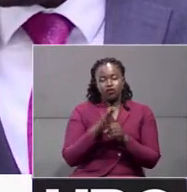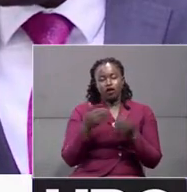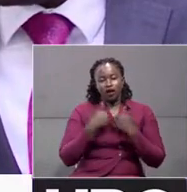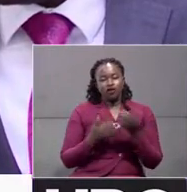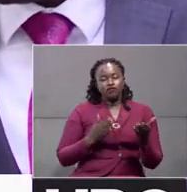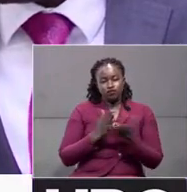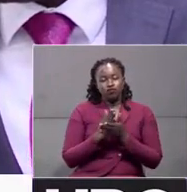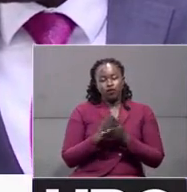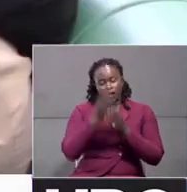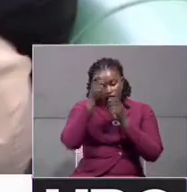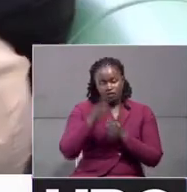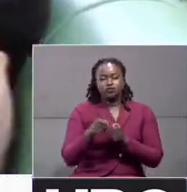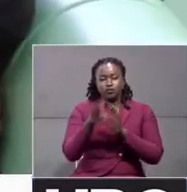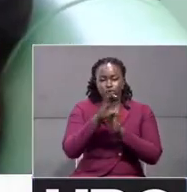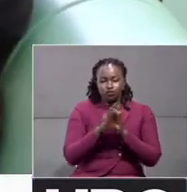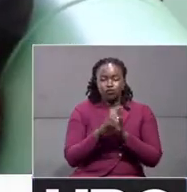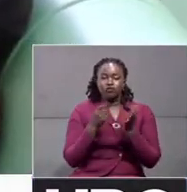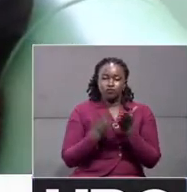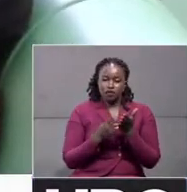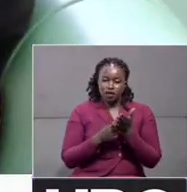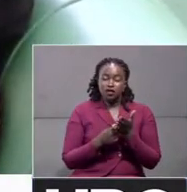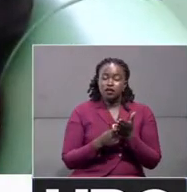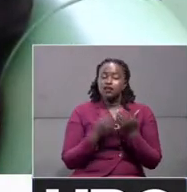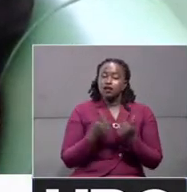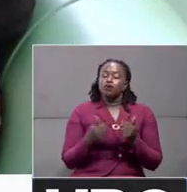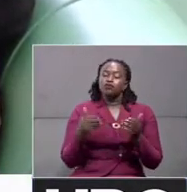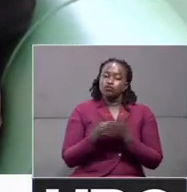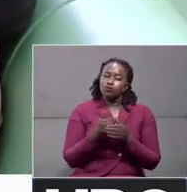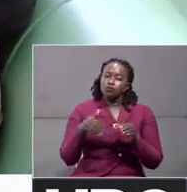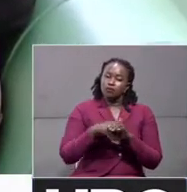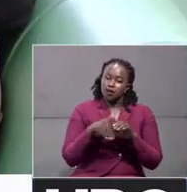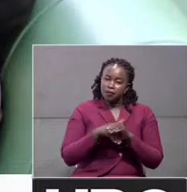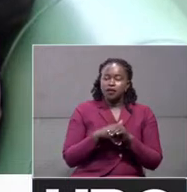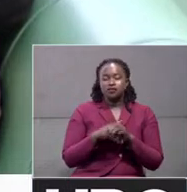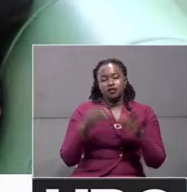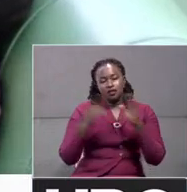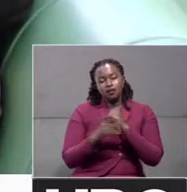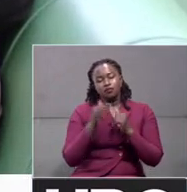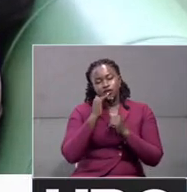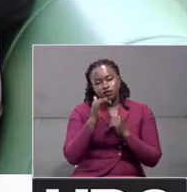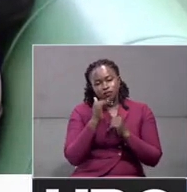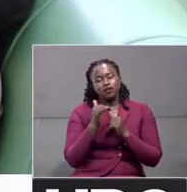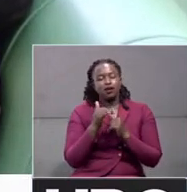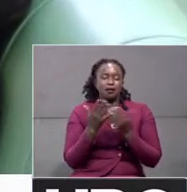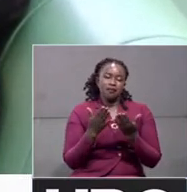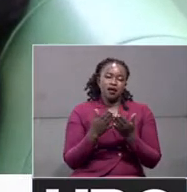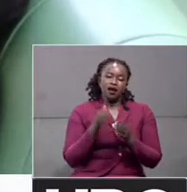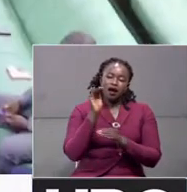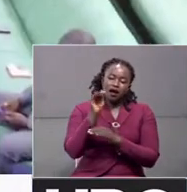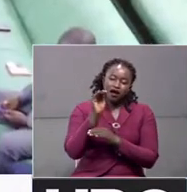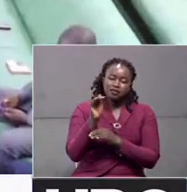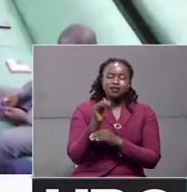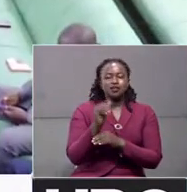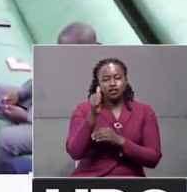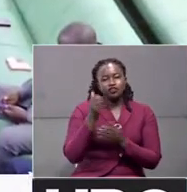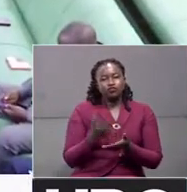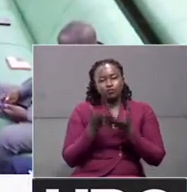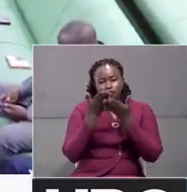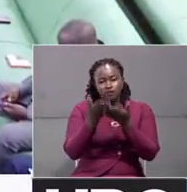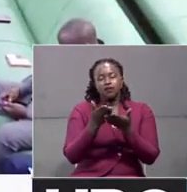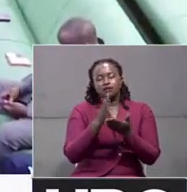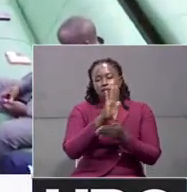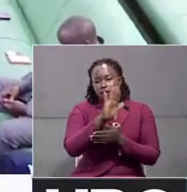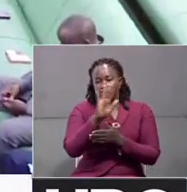the Constitution of Uganda. The new members were asked by the Deputy Speaker Thomas Tayebwa to present their